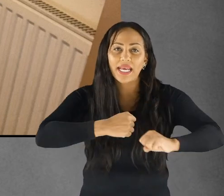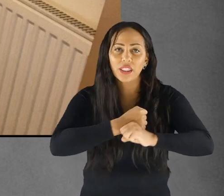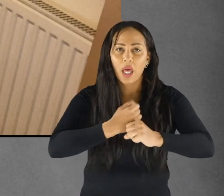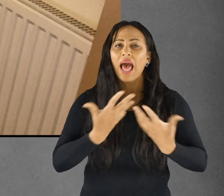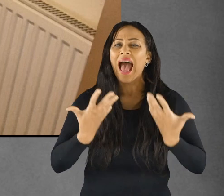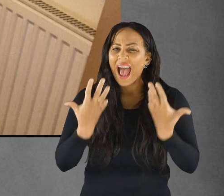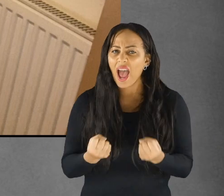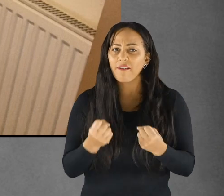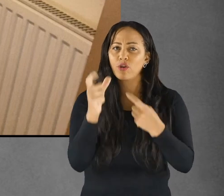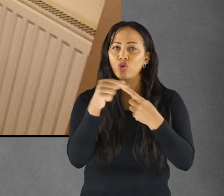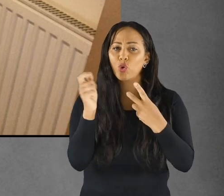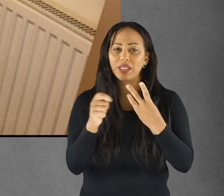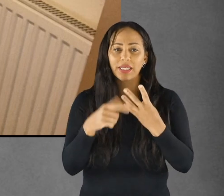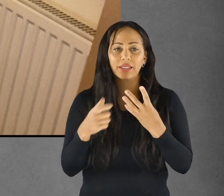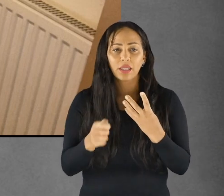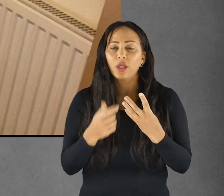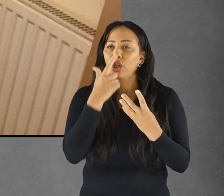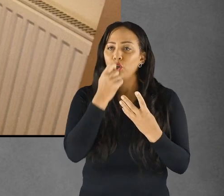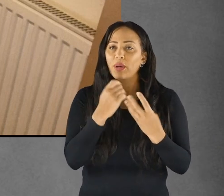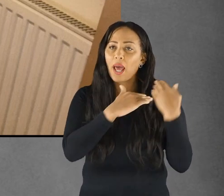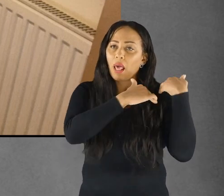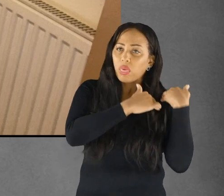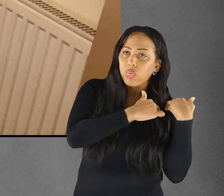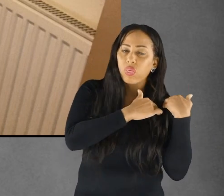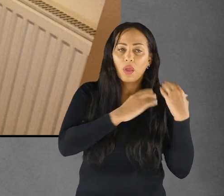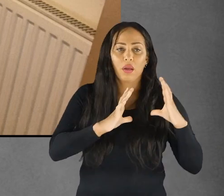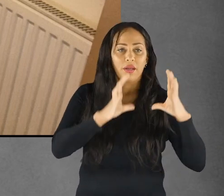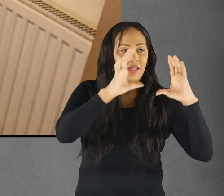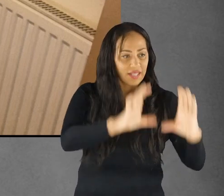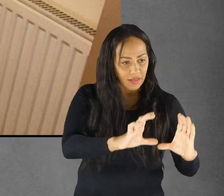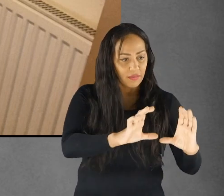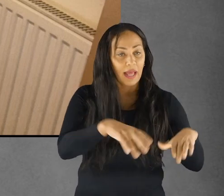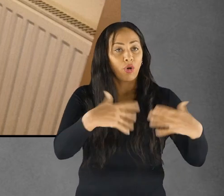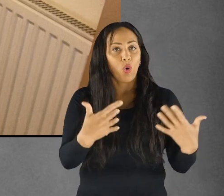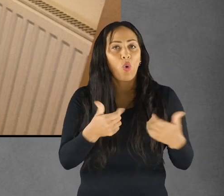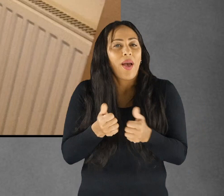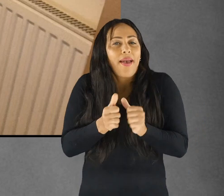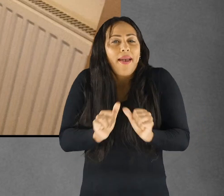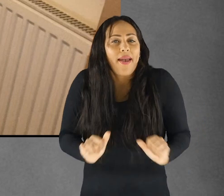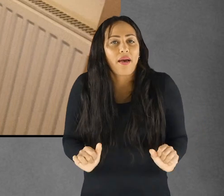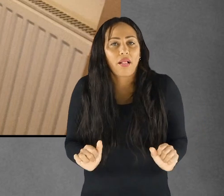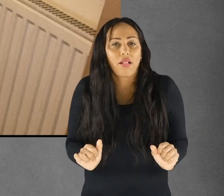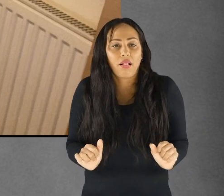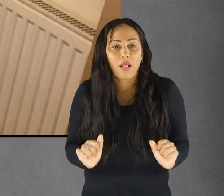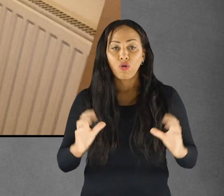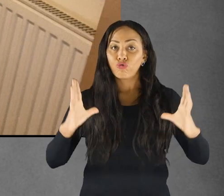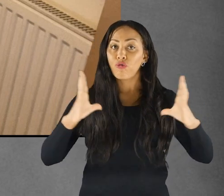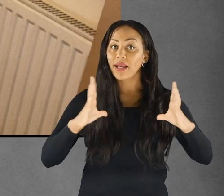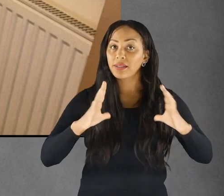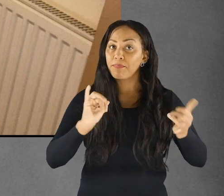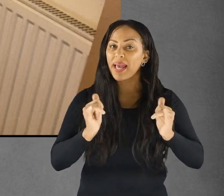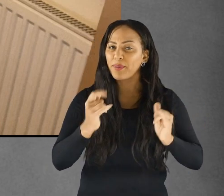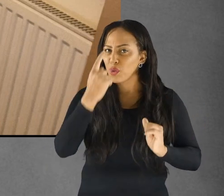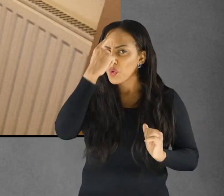choices where one can set down one's burdens or seek healing from them. Rest may